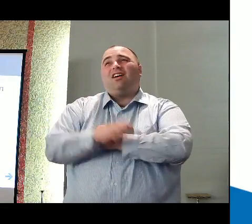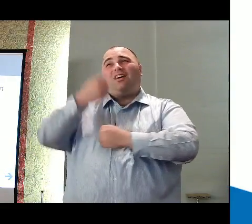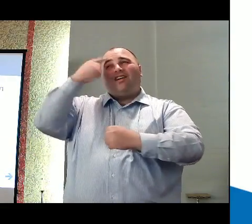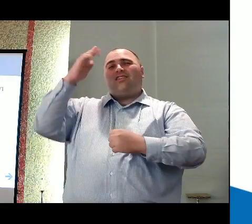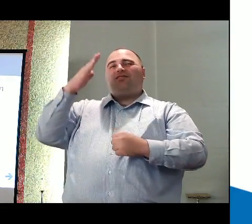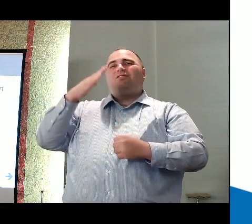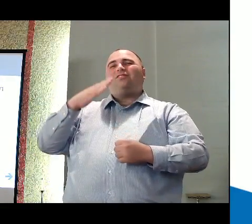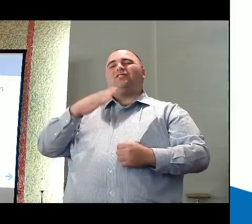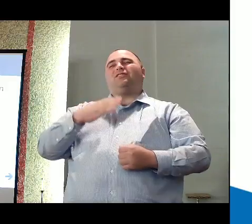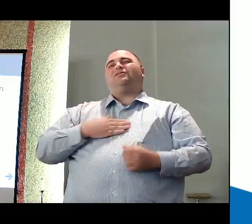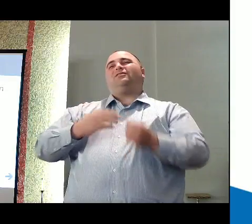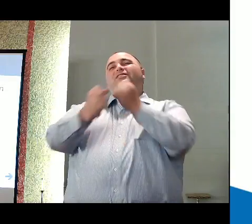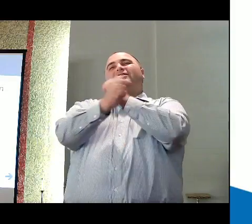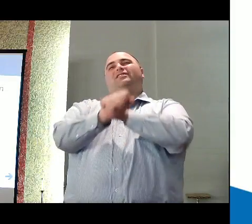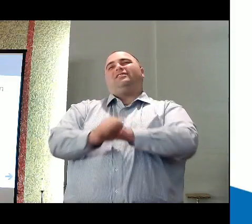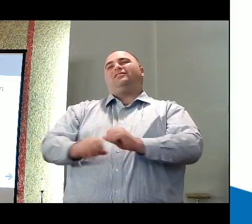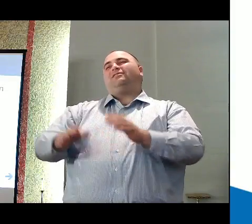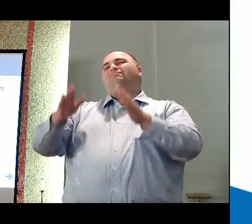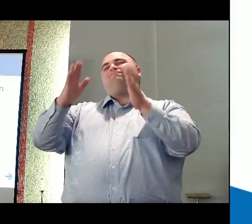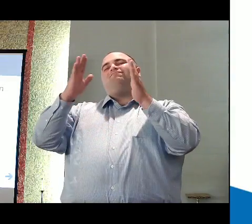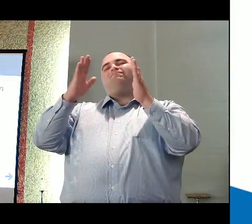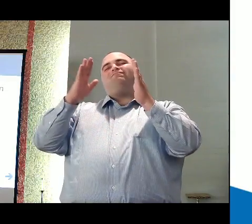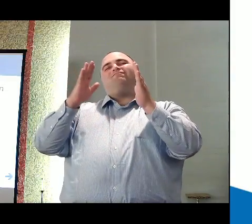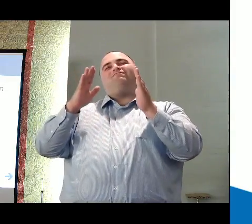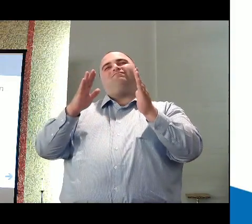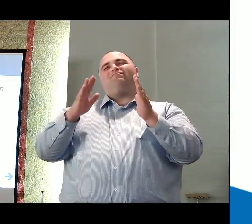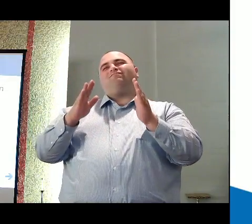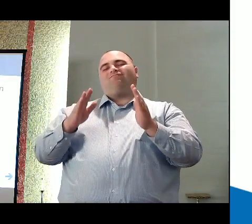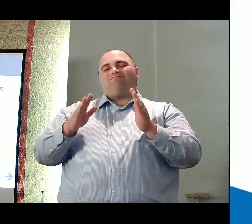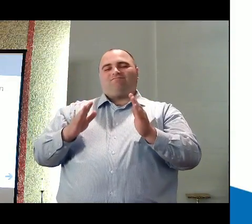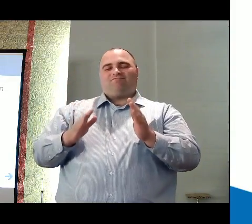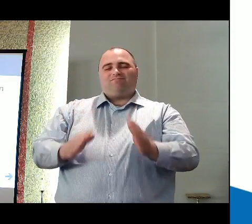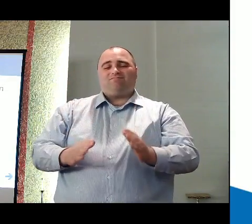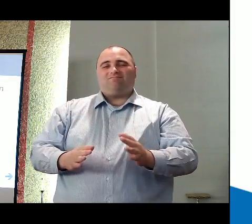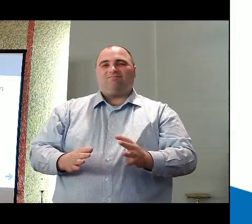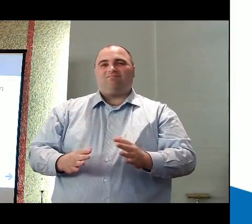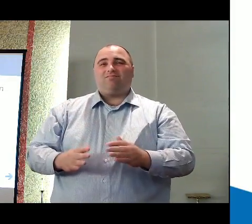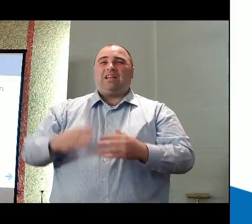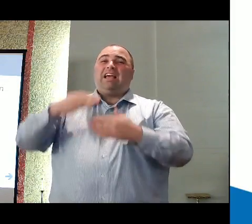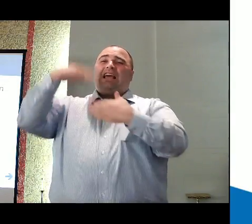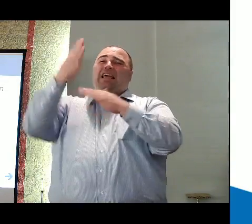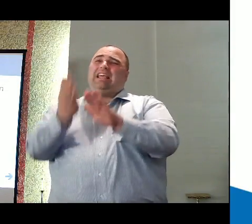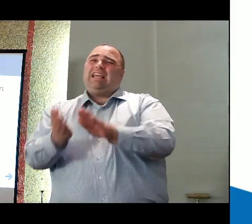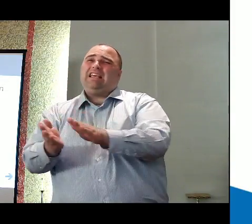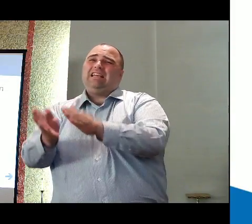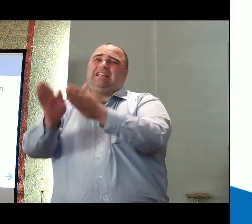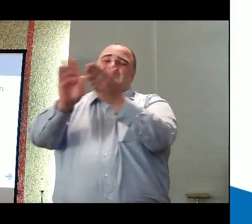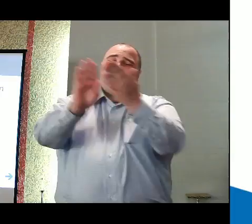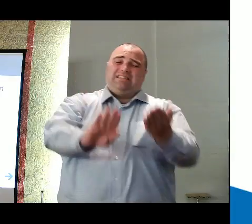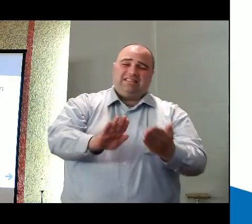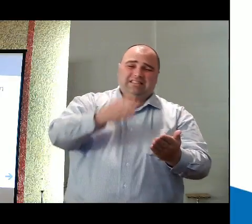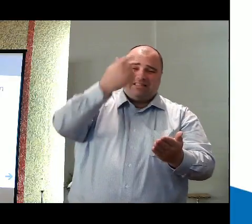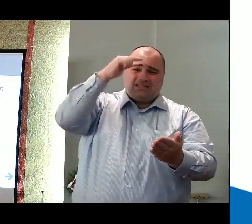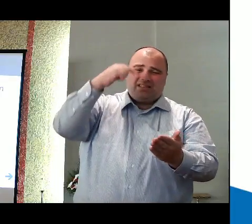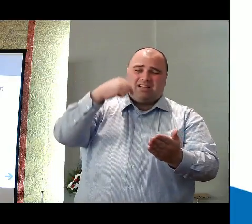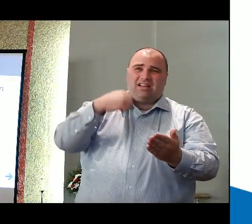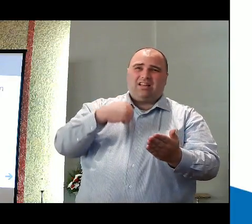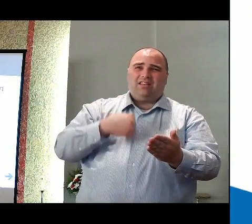an interest in my Savior's